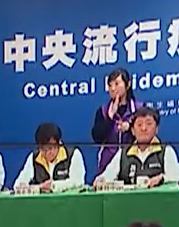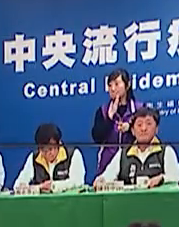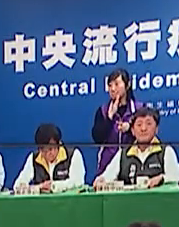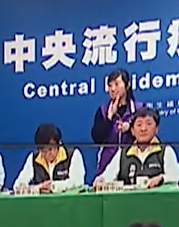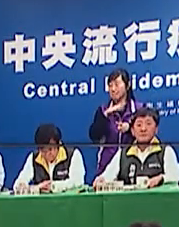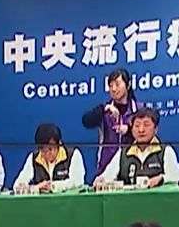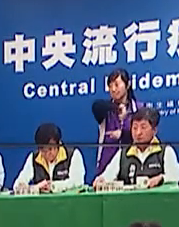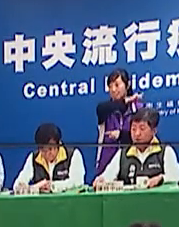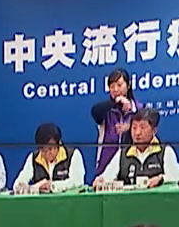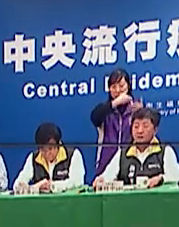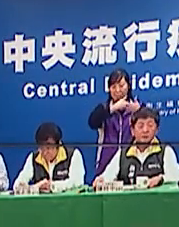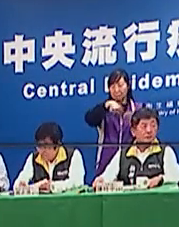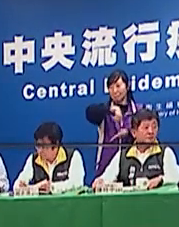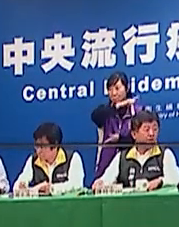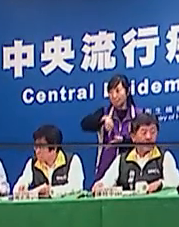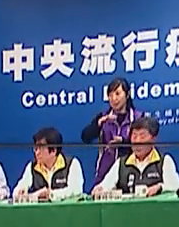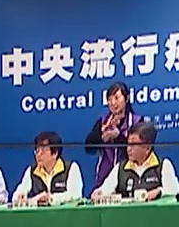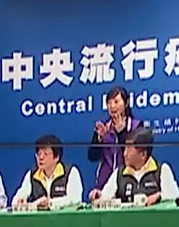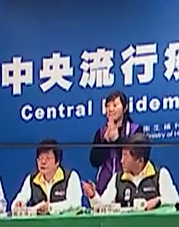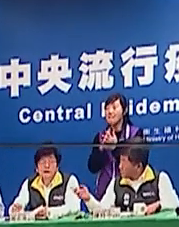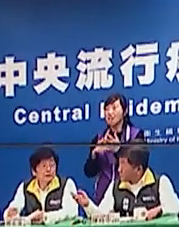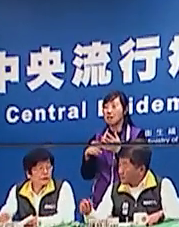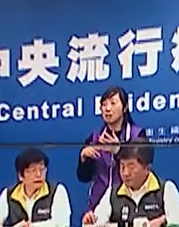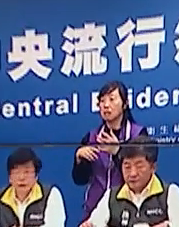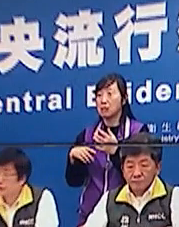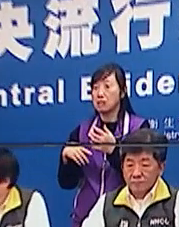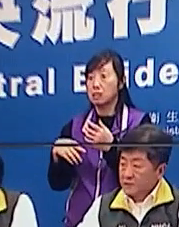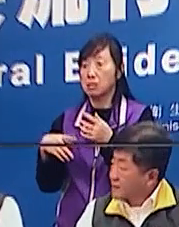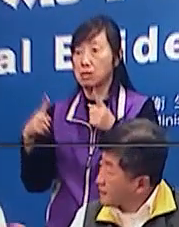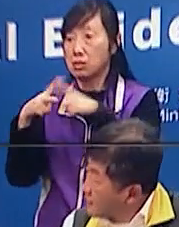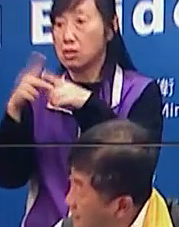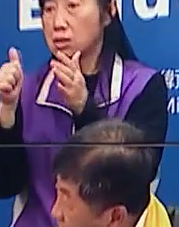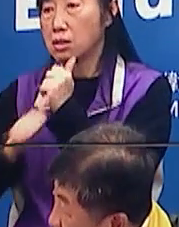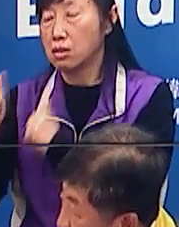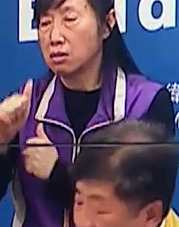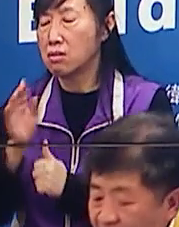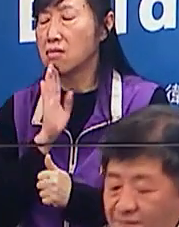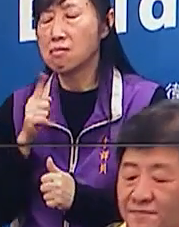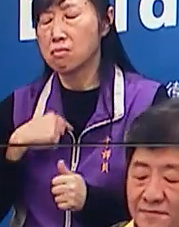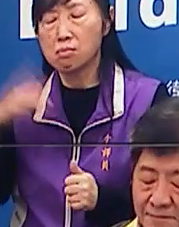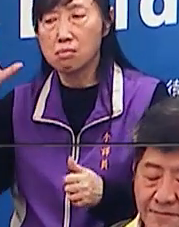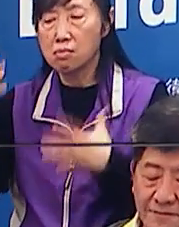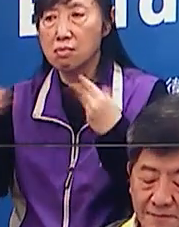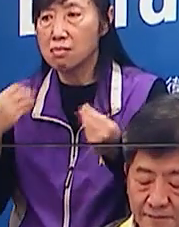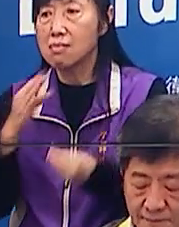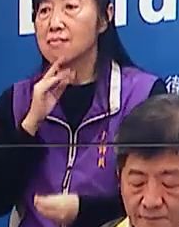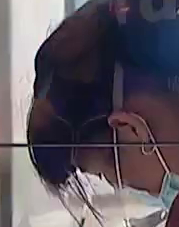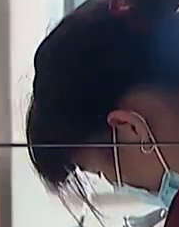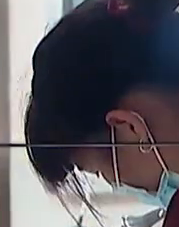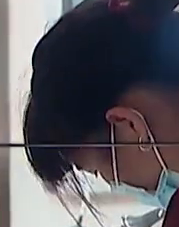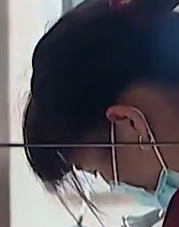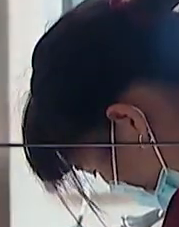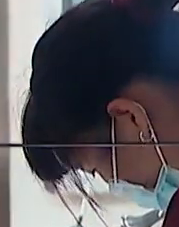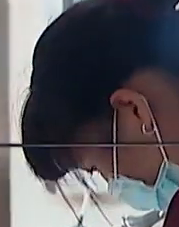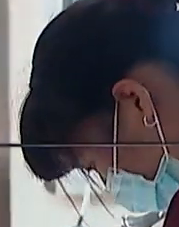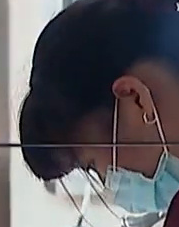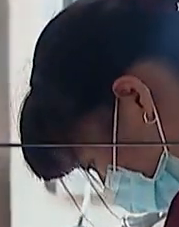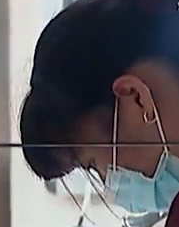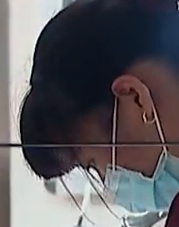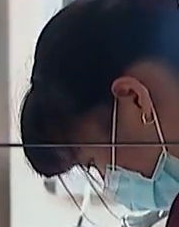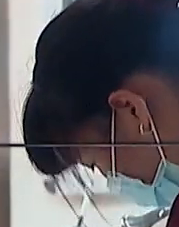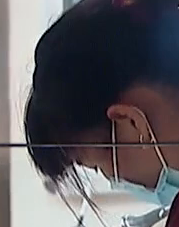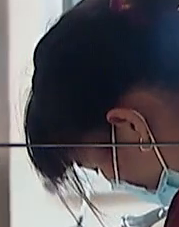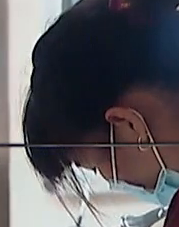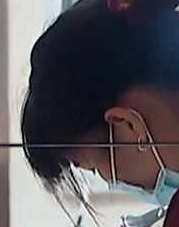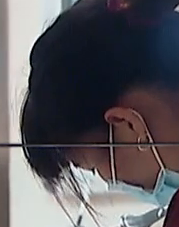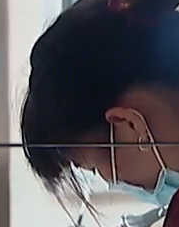to visit areas with an active travel advisory, and they would need to monitor their health for 14 days upon return. The